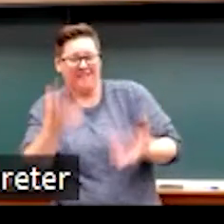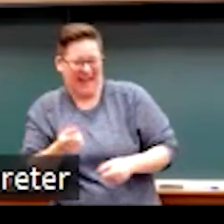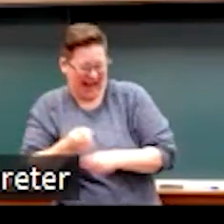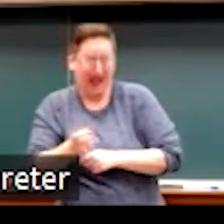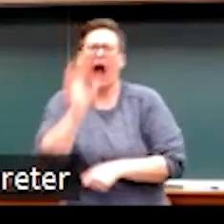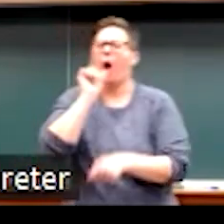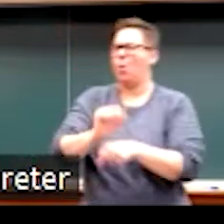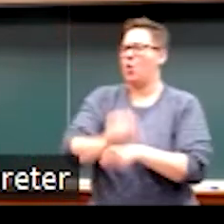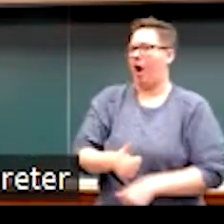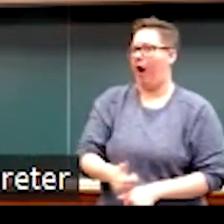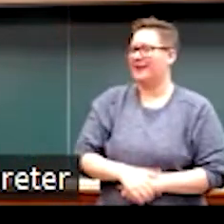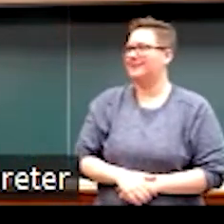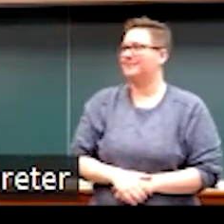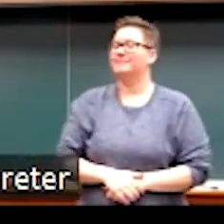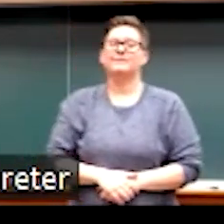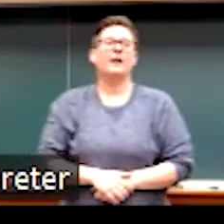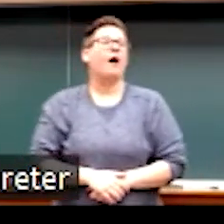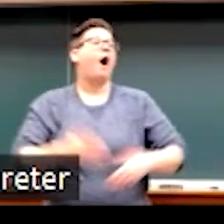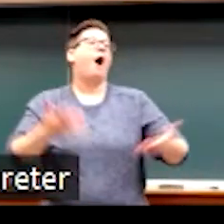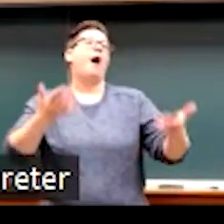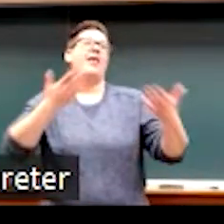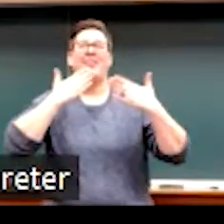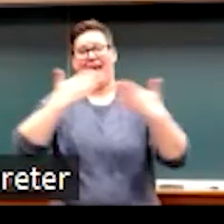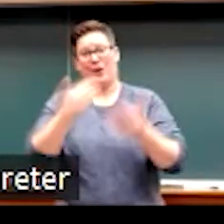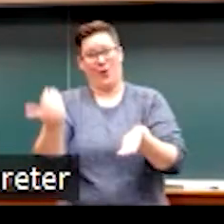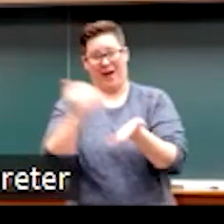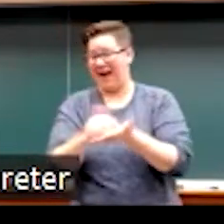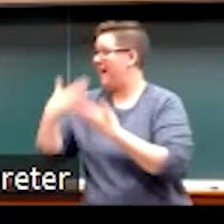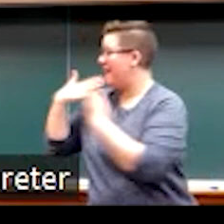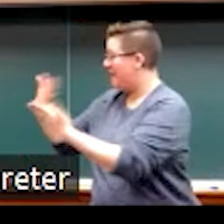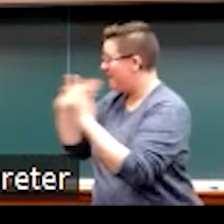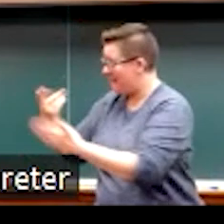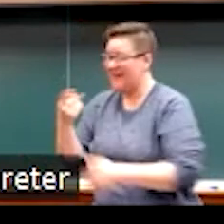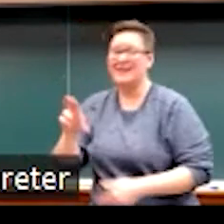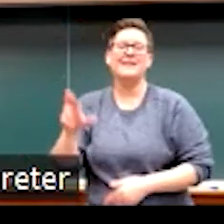work on that. That's great. Yeah. Well, please join me in thanking you, Dr.